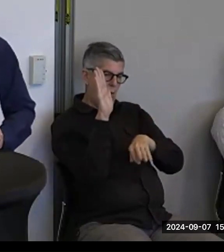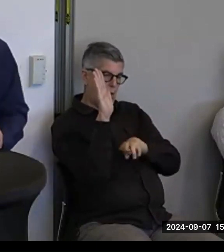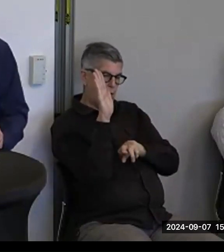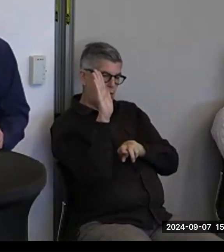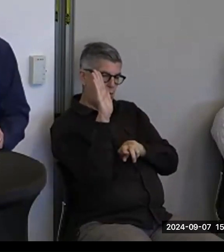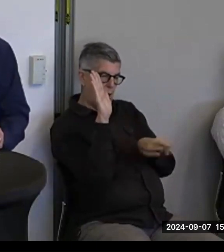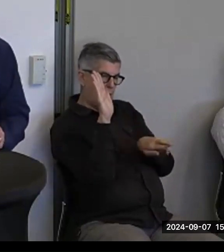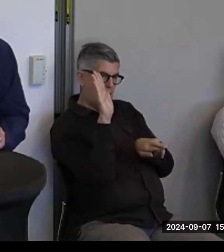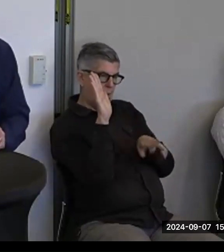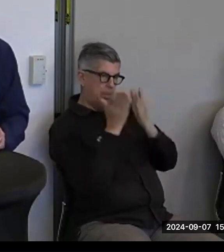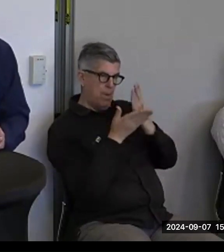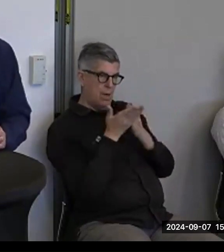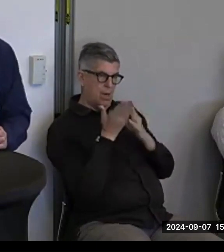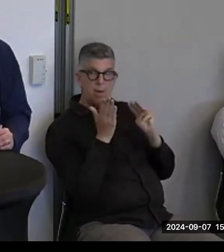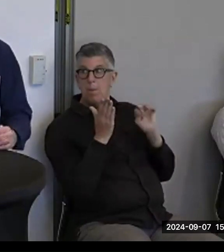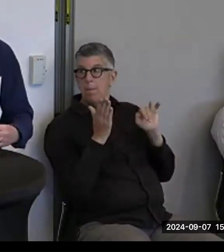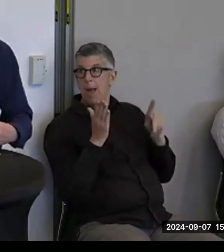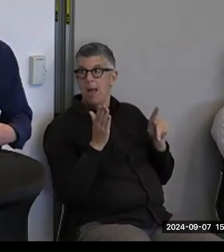the map.